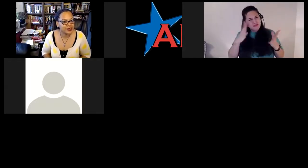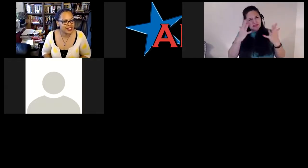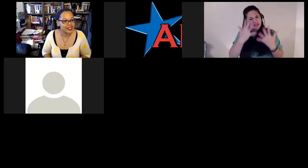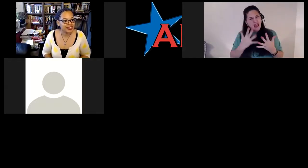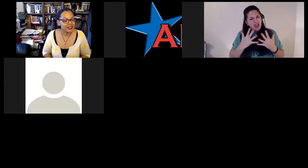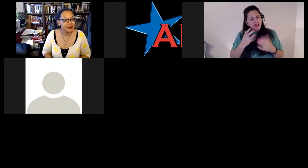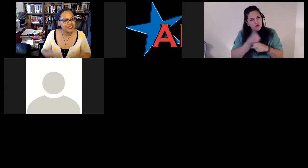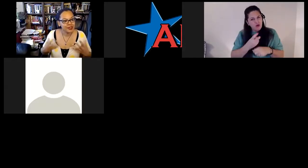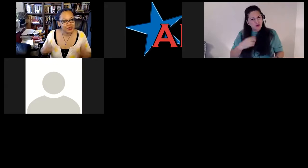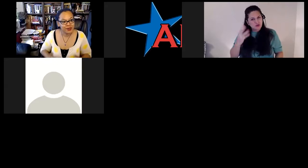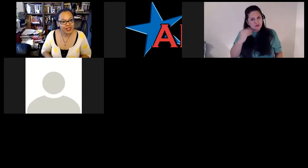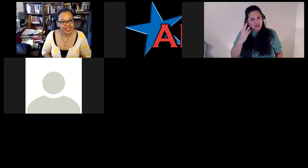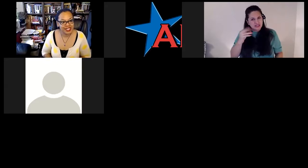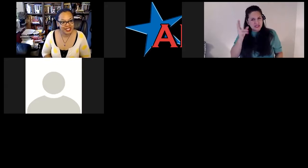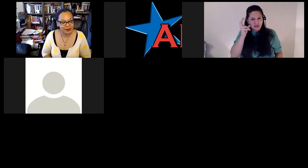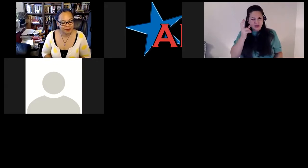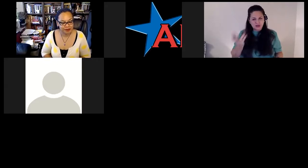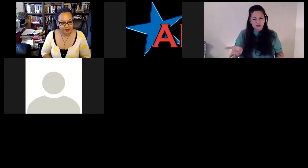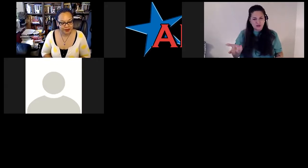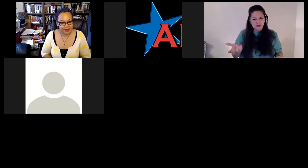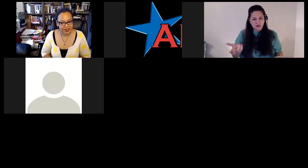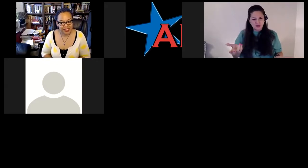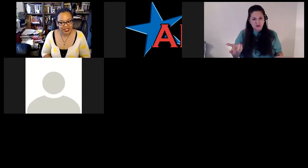hear that, but that's also not a